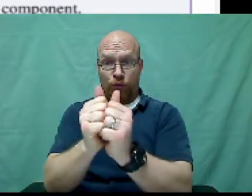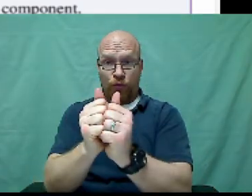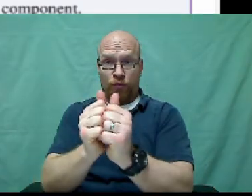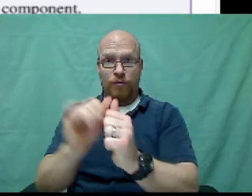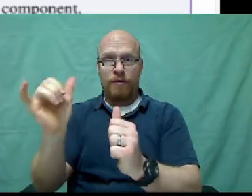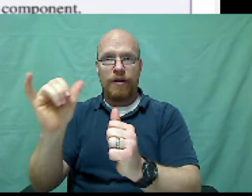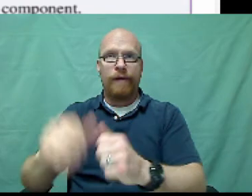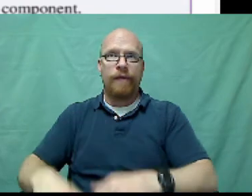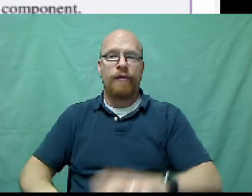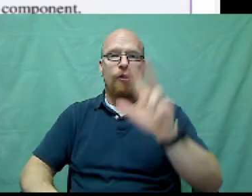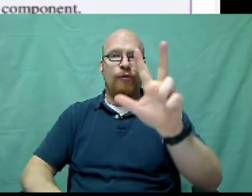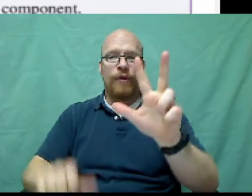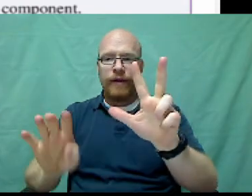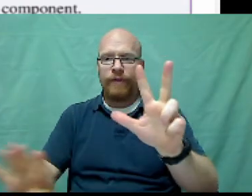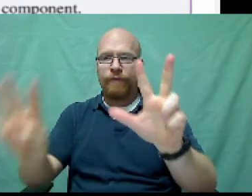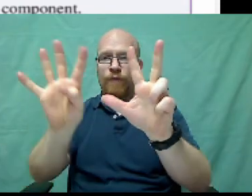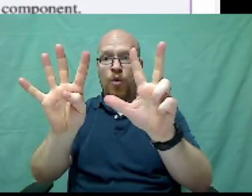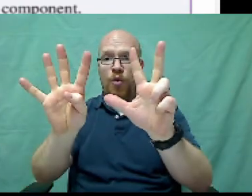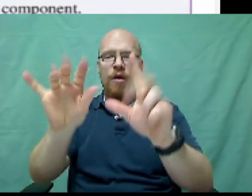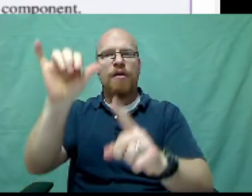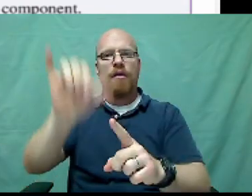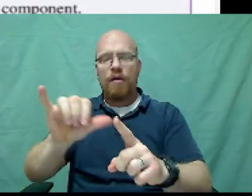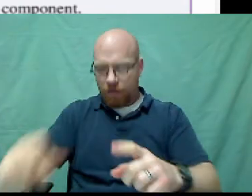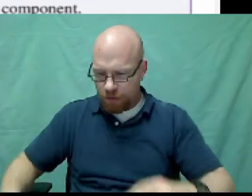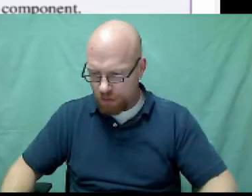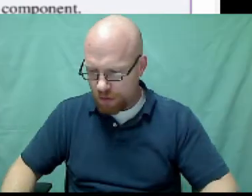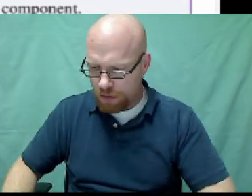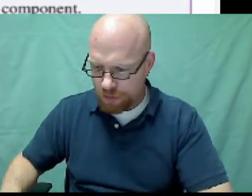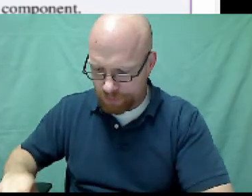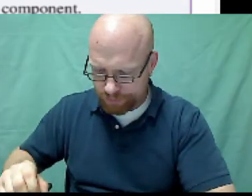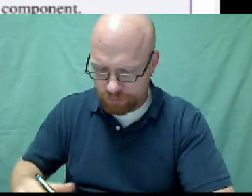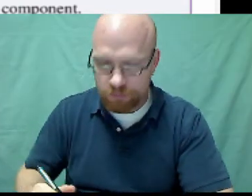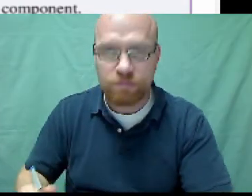numbers, as you put them together, like 3 and 4,